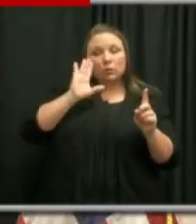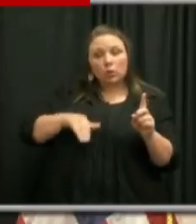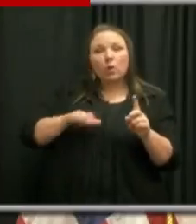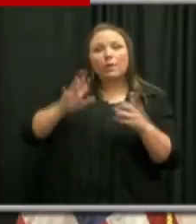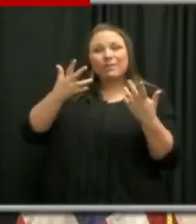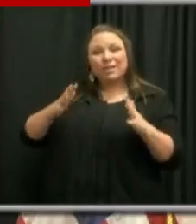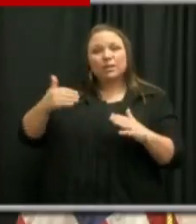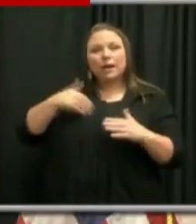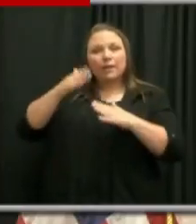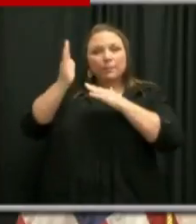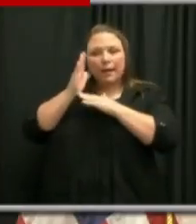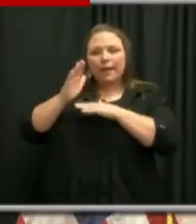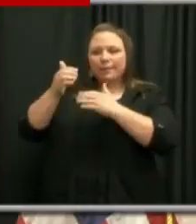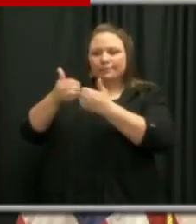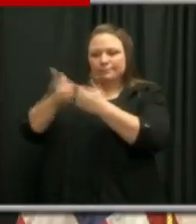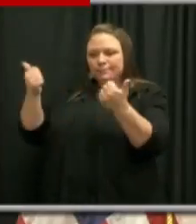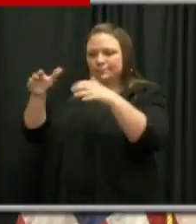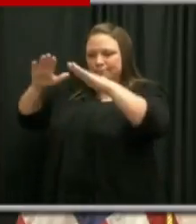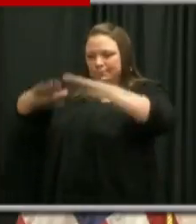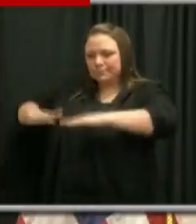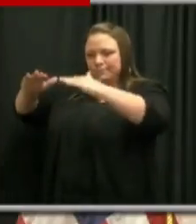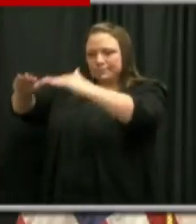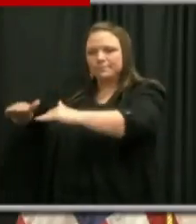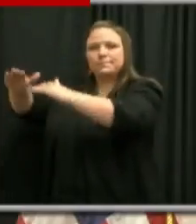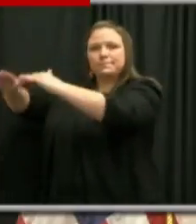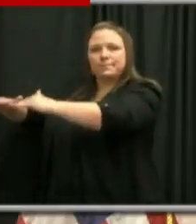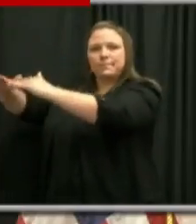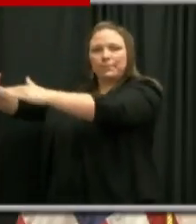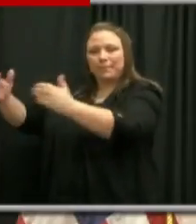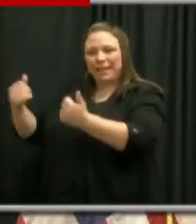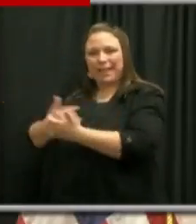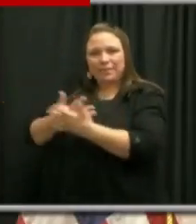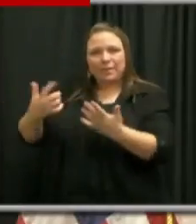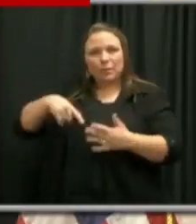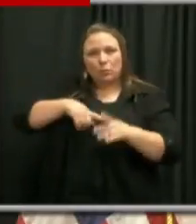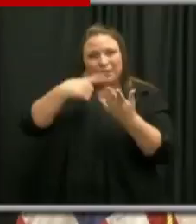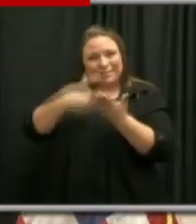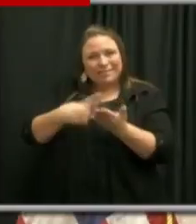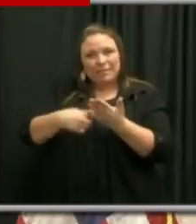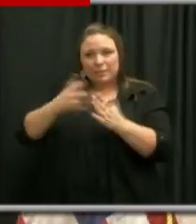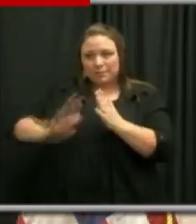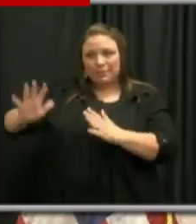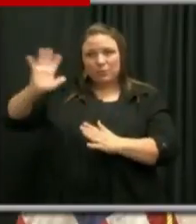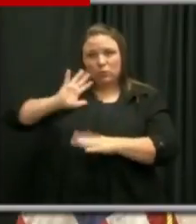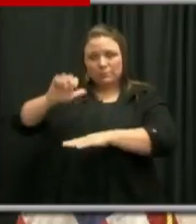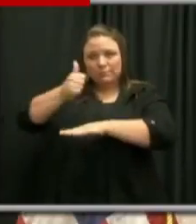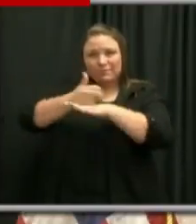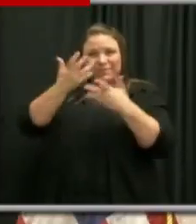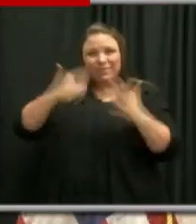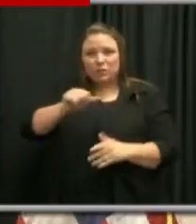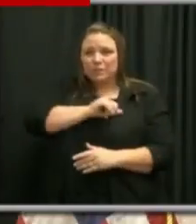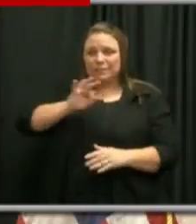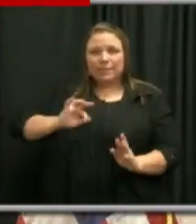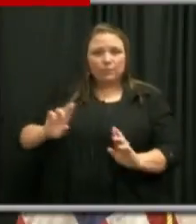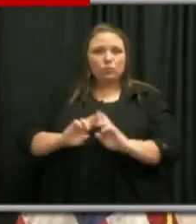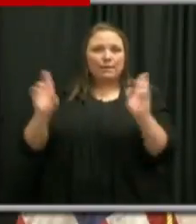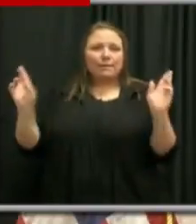set up at this location. All the parameters we've discussed before are set up, and staffing is lined